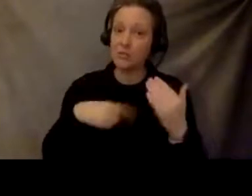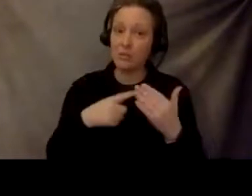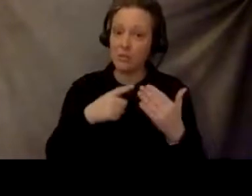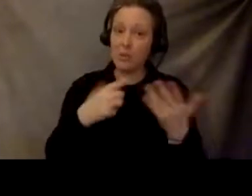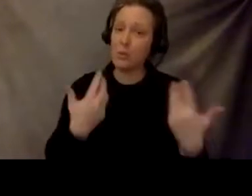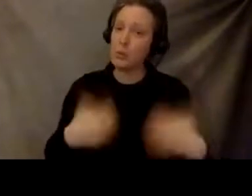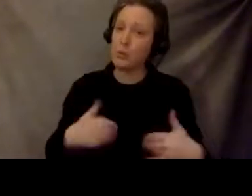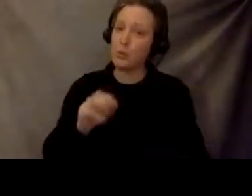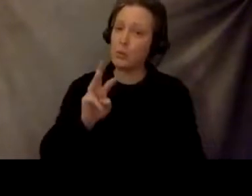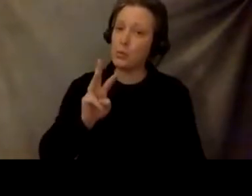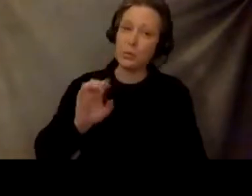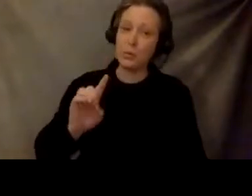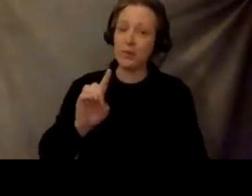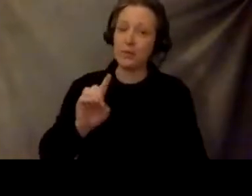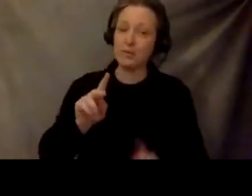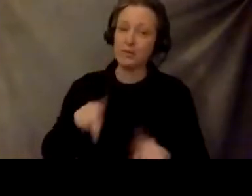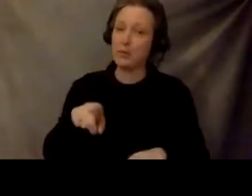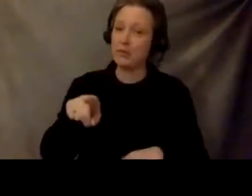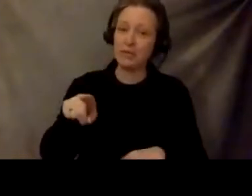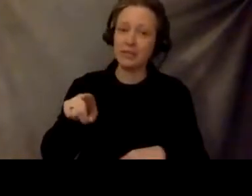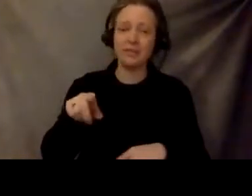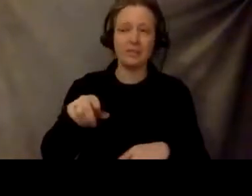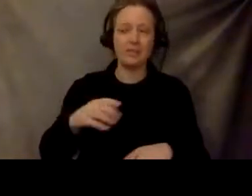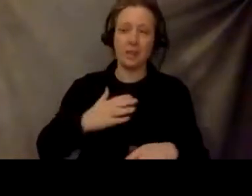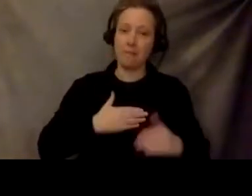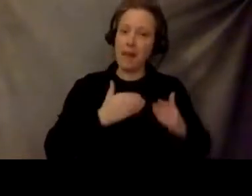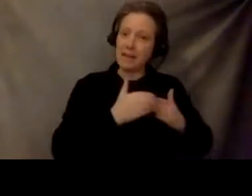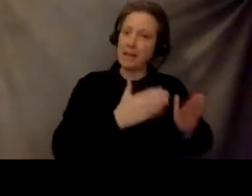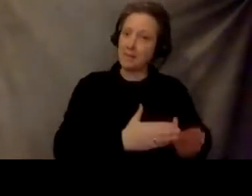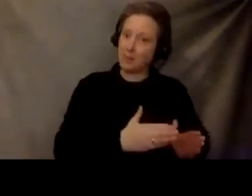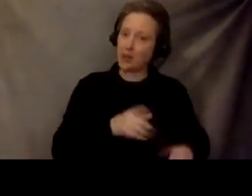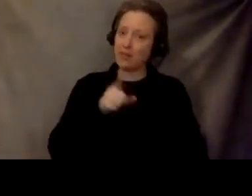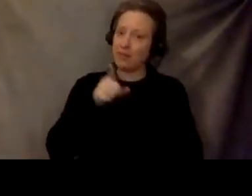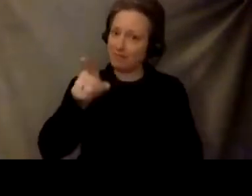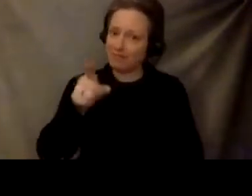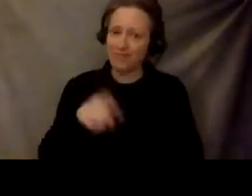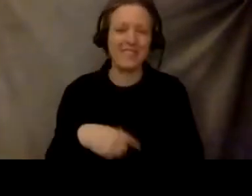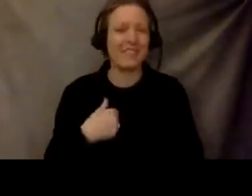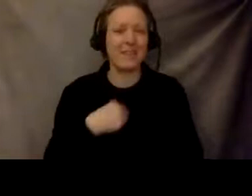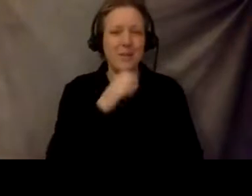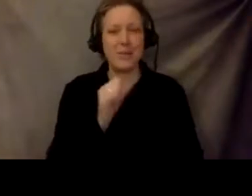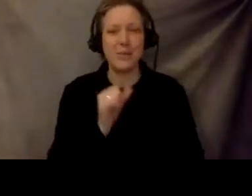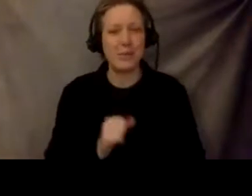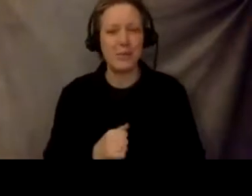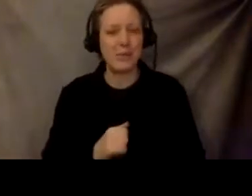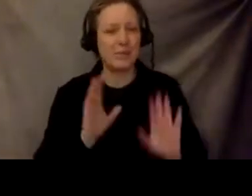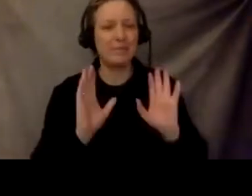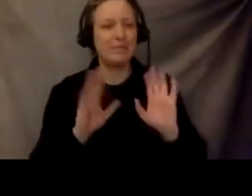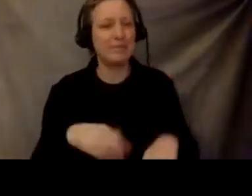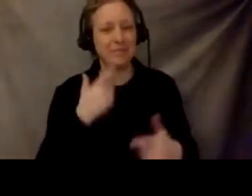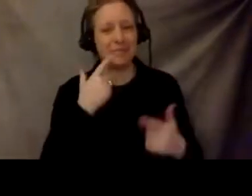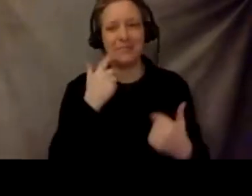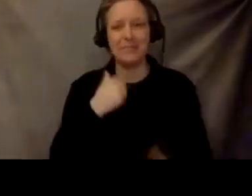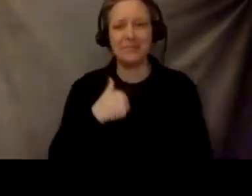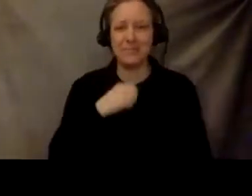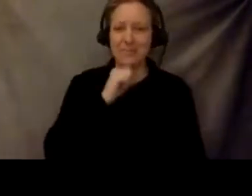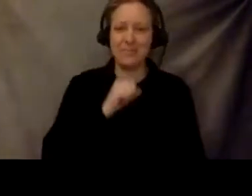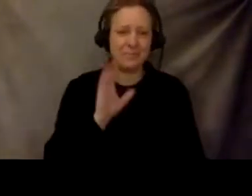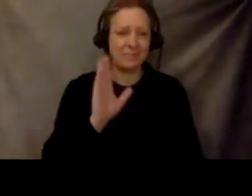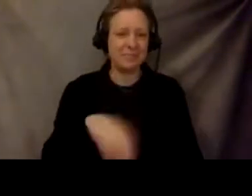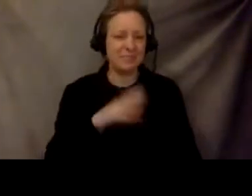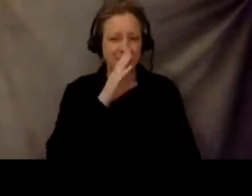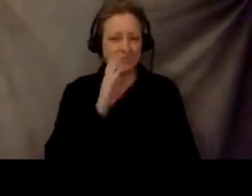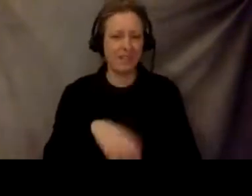"Oh boy, it's a neighbor up there in my neck, the woods." And I'm too old for that. Well, I'll never say that. Never too